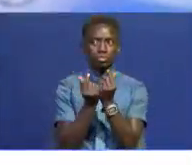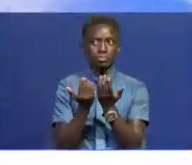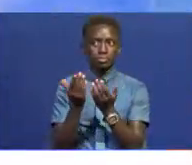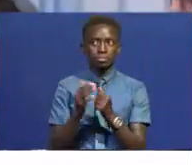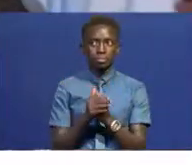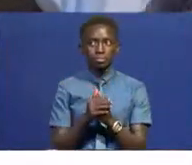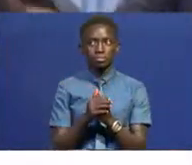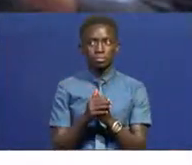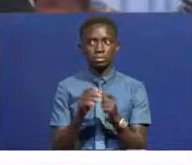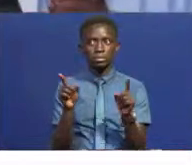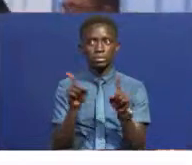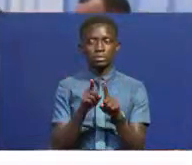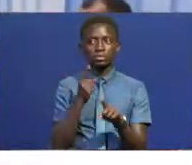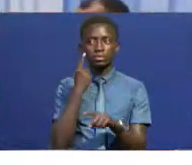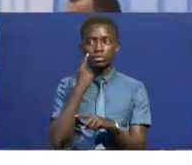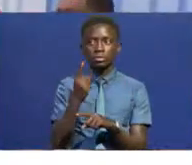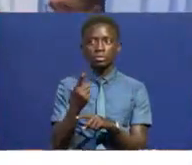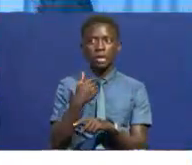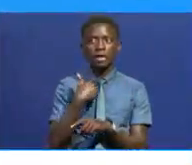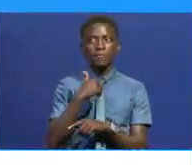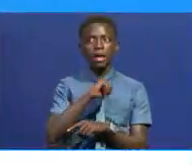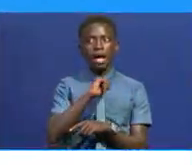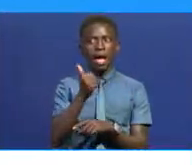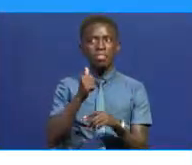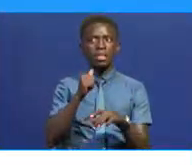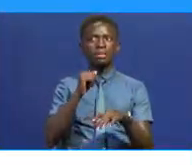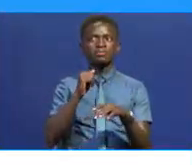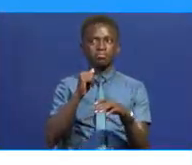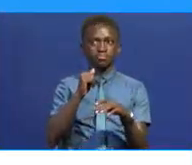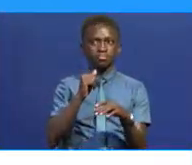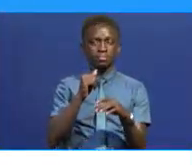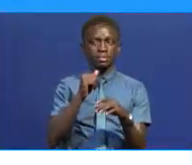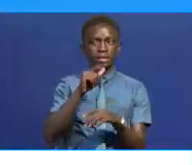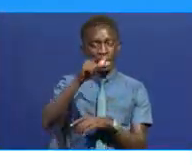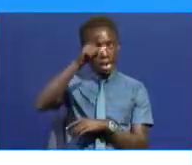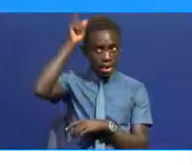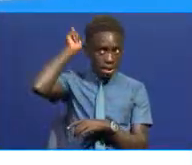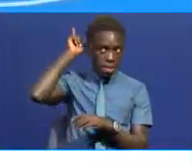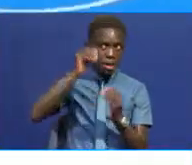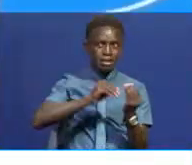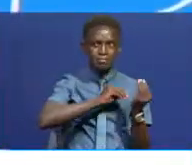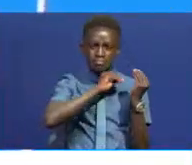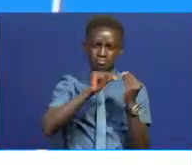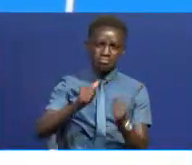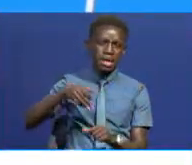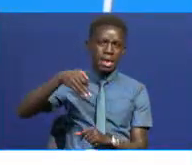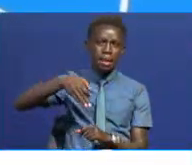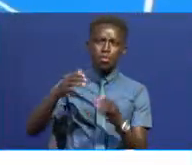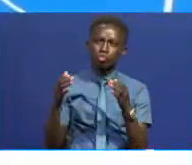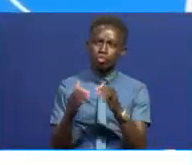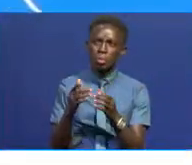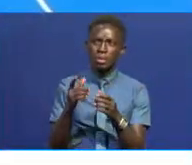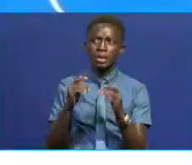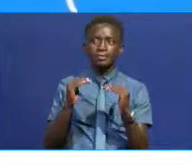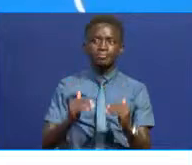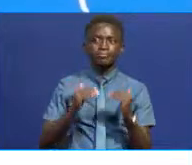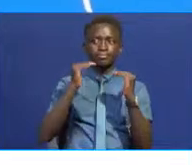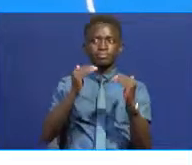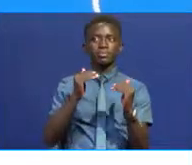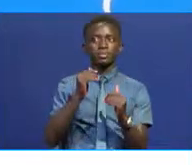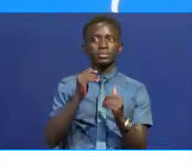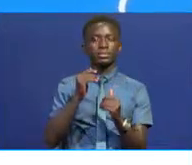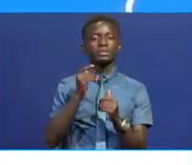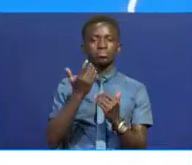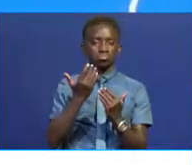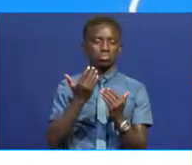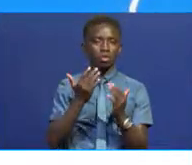Meanwhile, Libya produced a stellar 11-5 second half performance to overcome Namibia and advance alongside Egypt into the